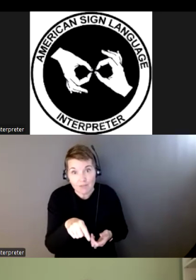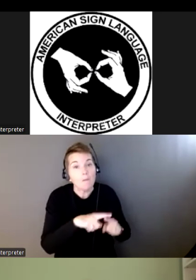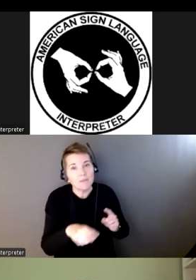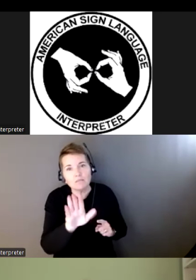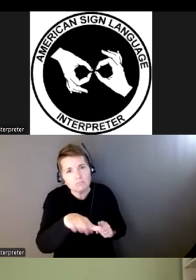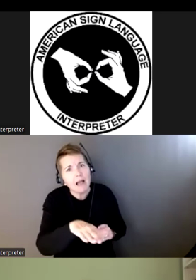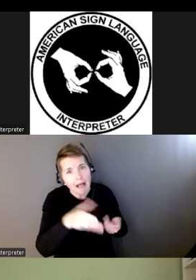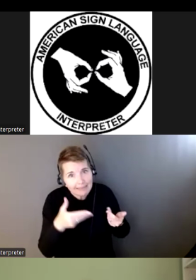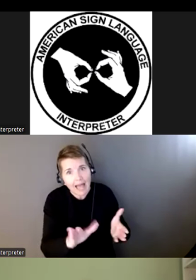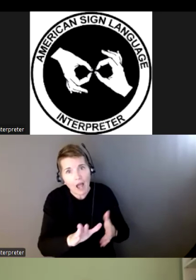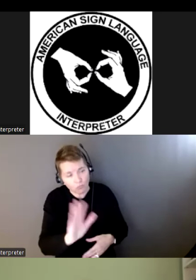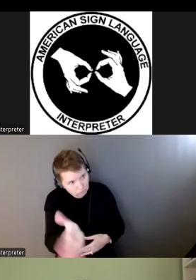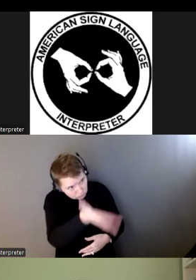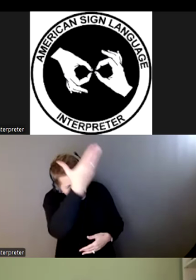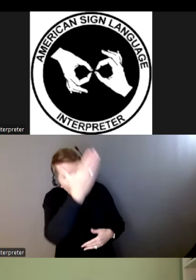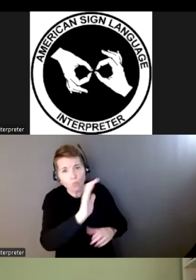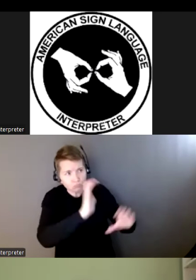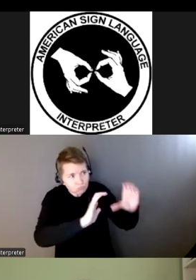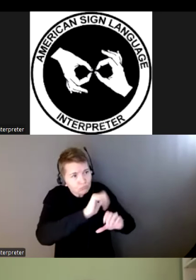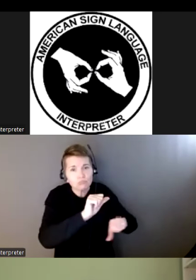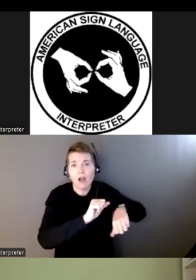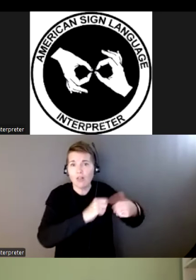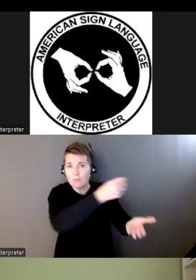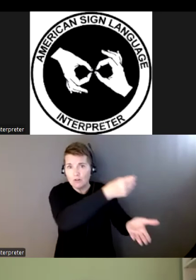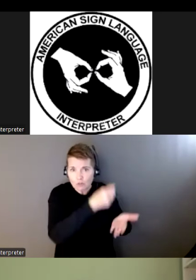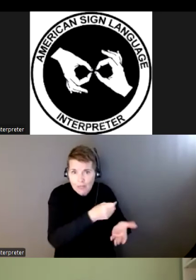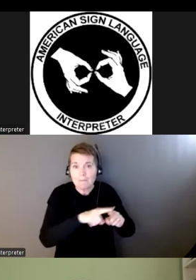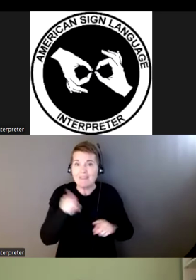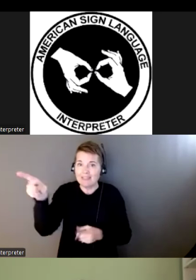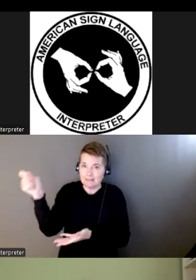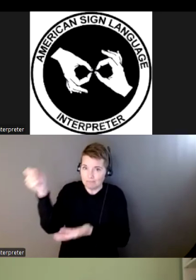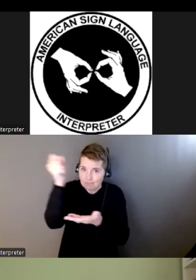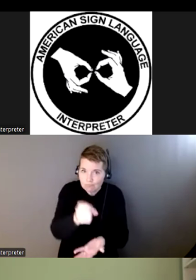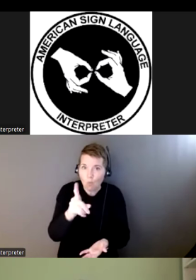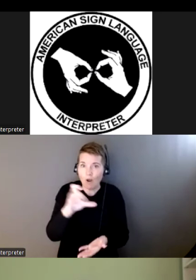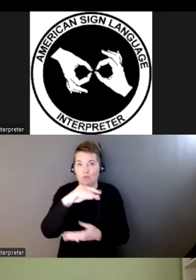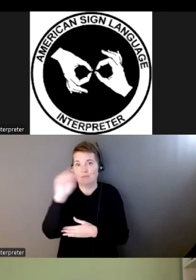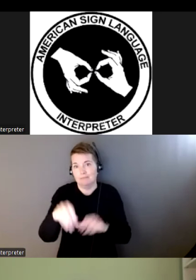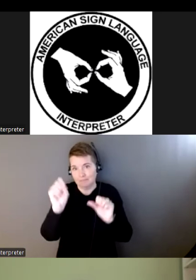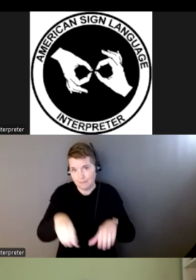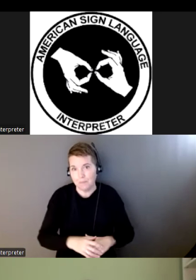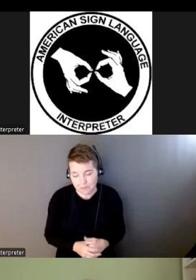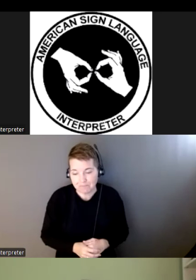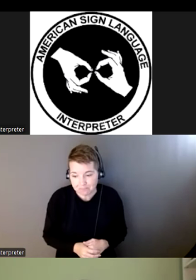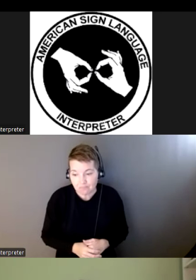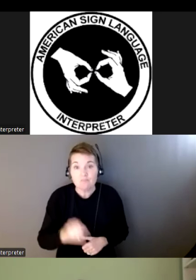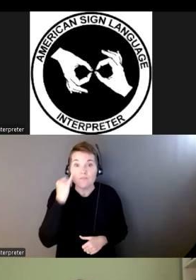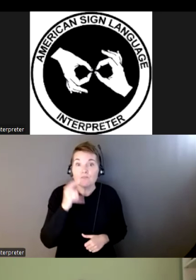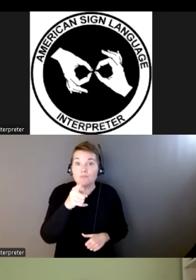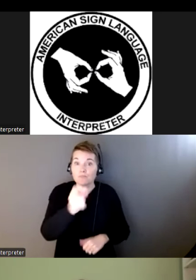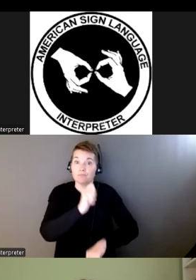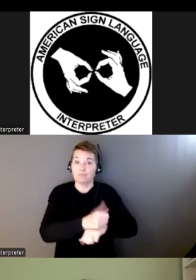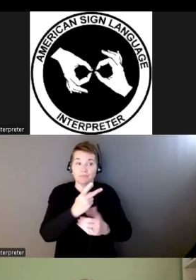So sometimes the project has much bigger budget. You are doing something that's very ambitious, that involves, other partners, that